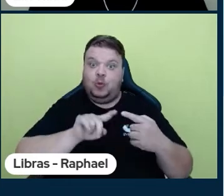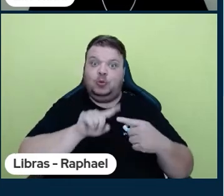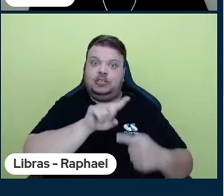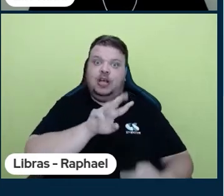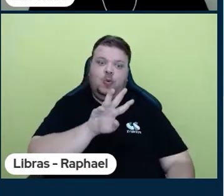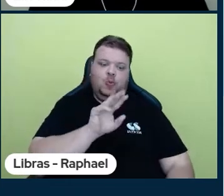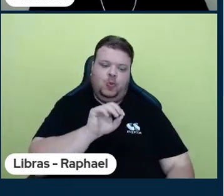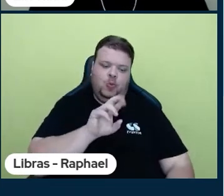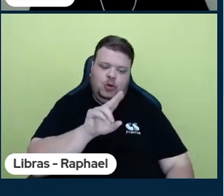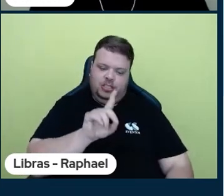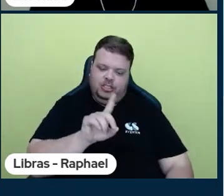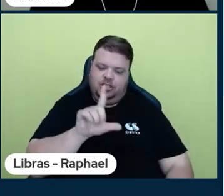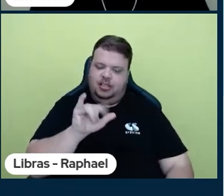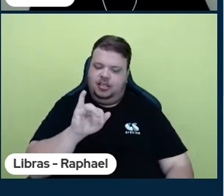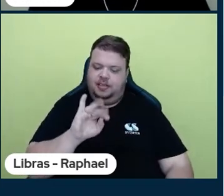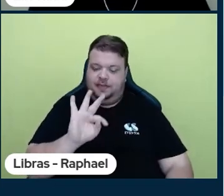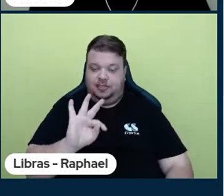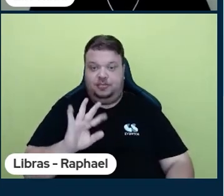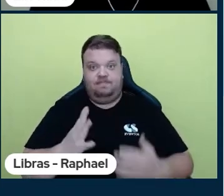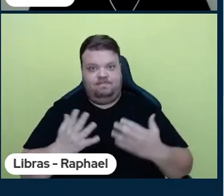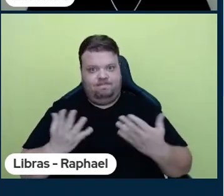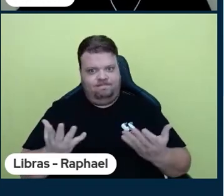that provides different libraries.